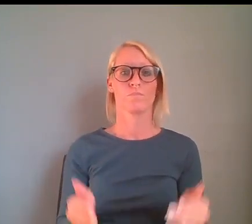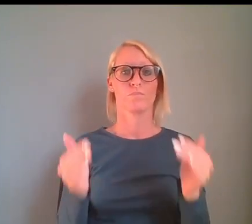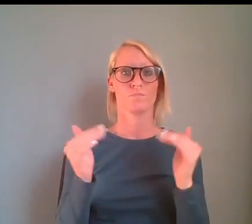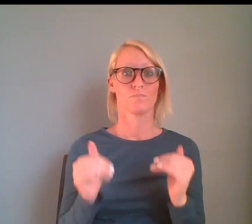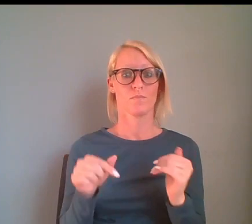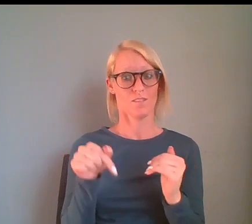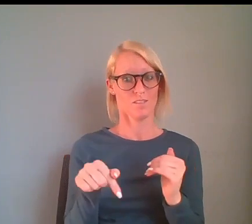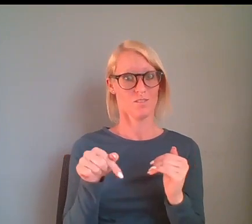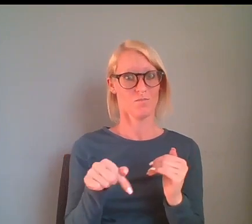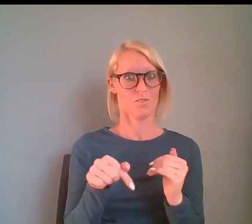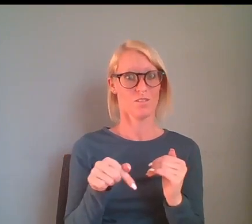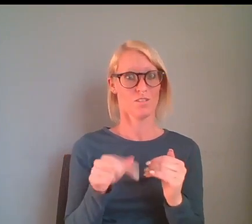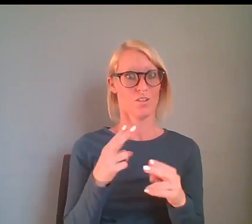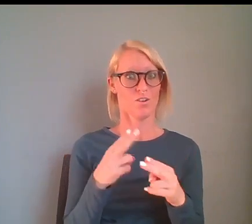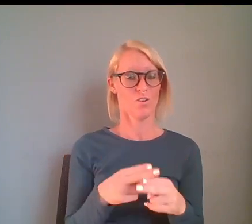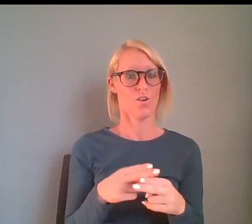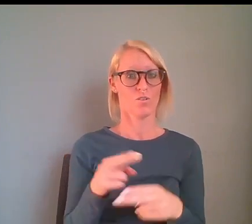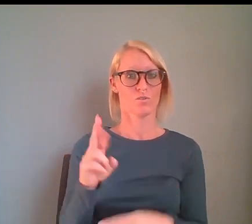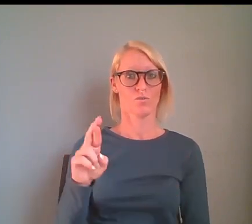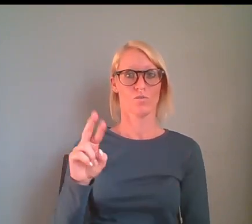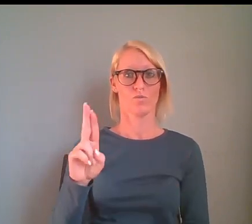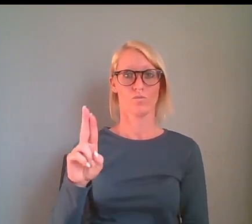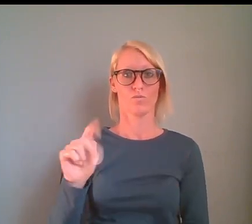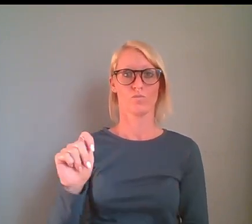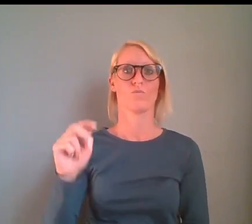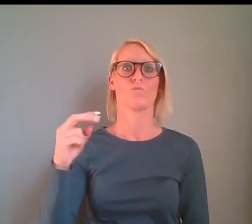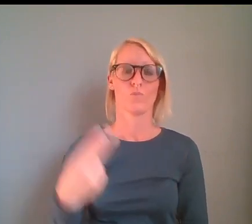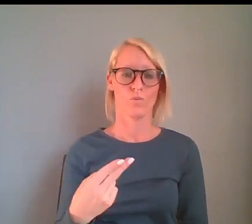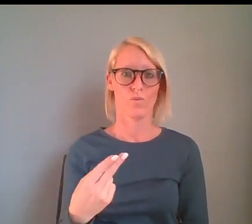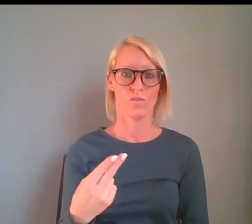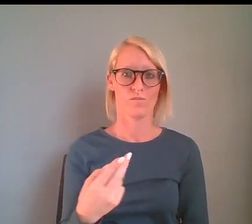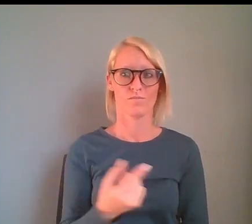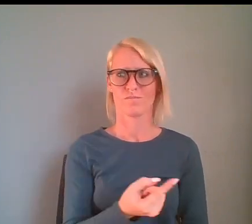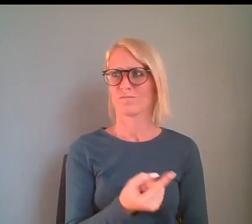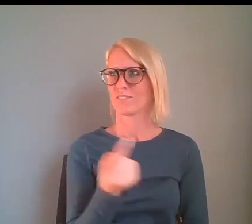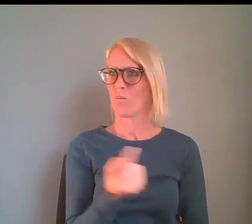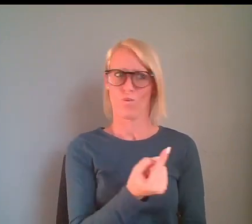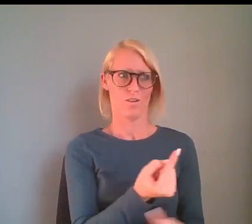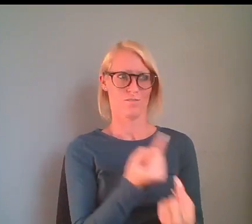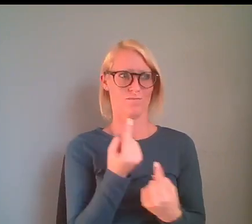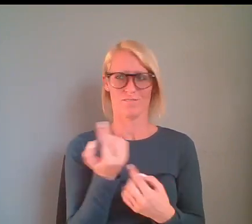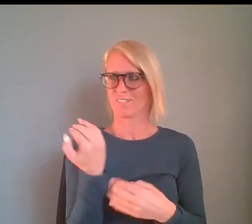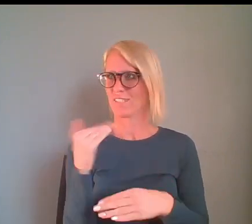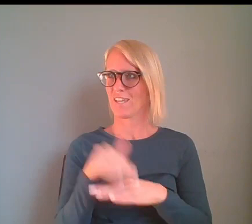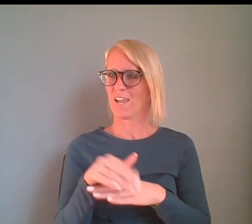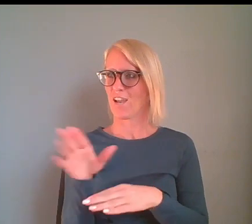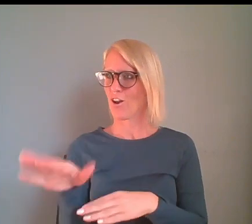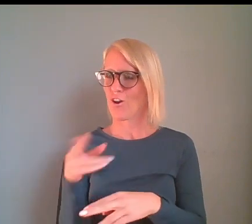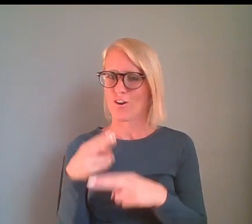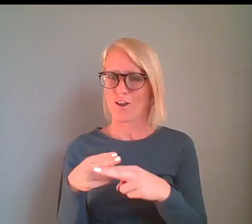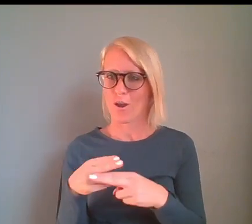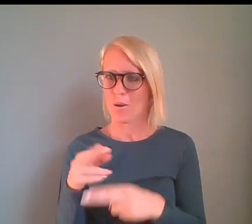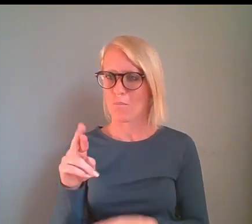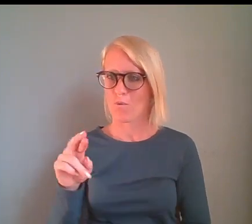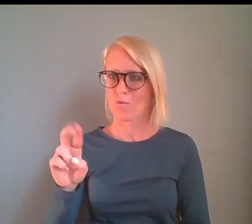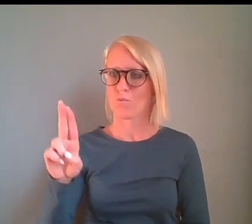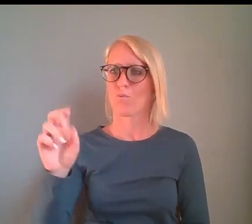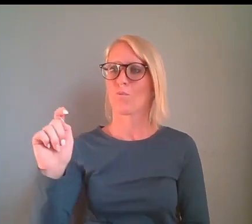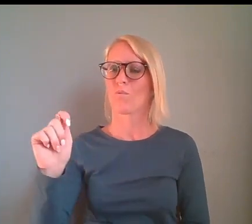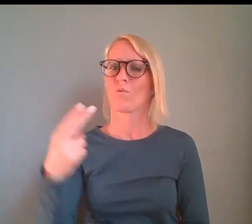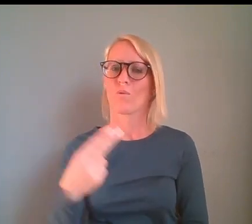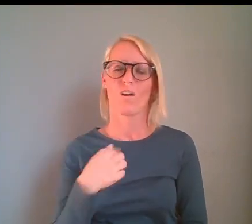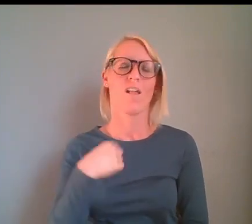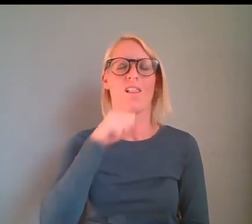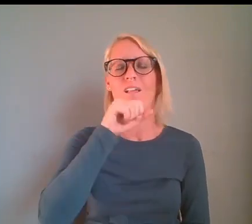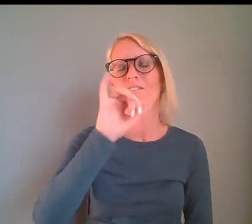And this one is called Ruth. And somebody came in tonight with the name Ruth, and I love the name Ruth. And so I just wanted